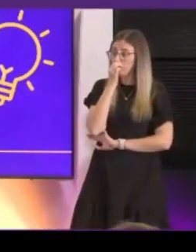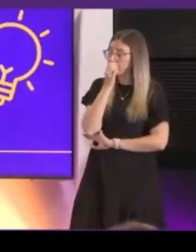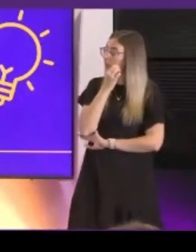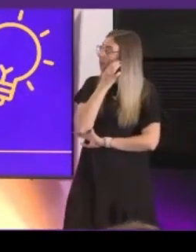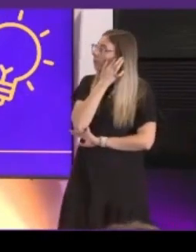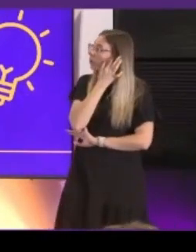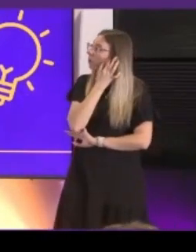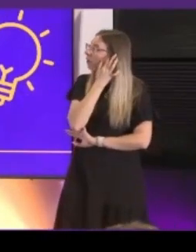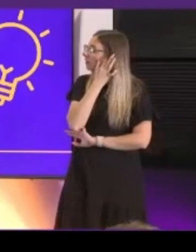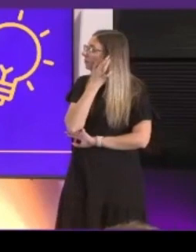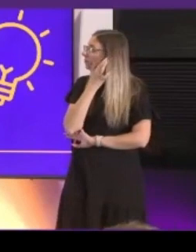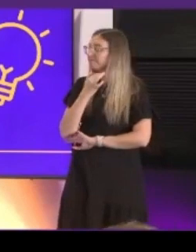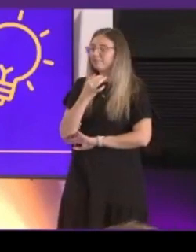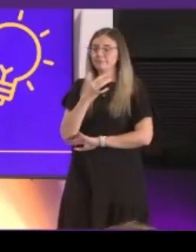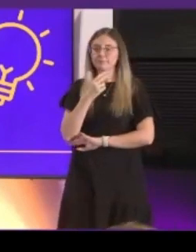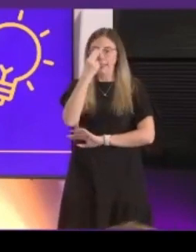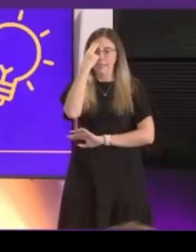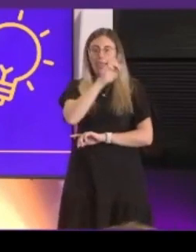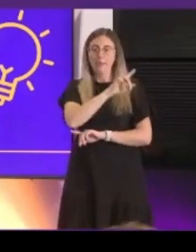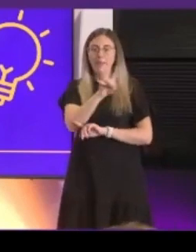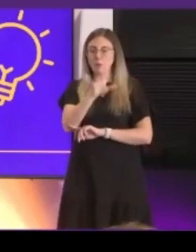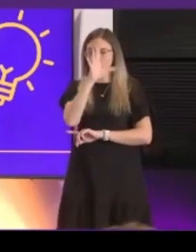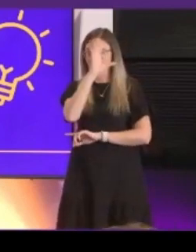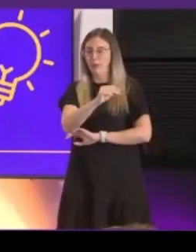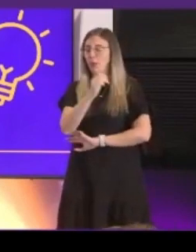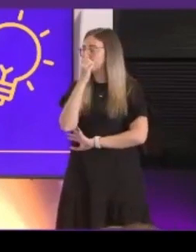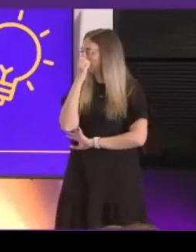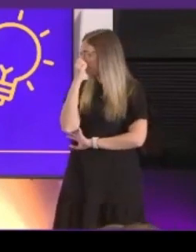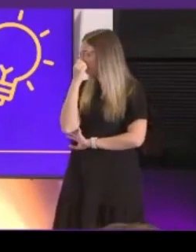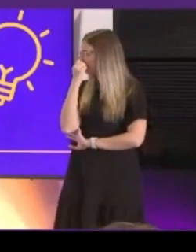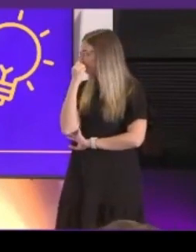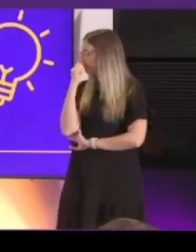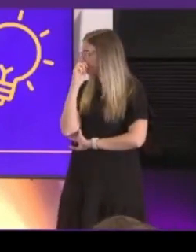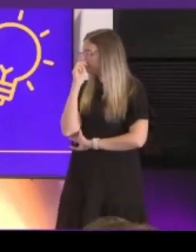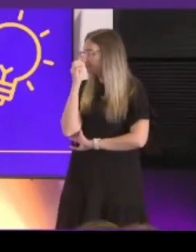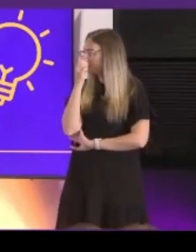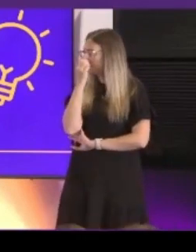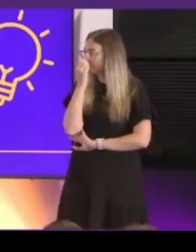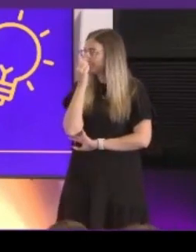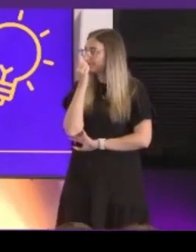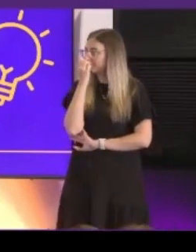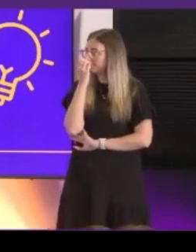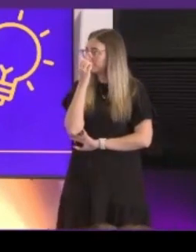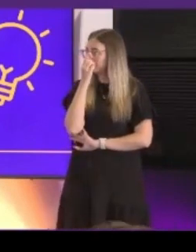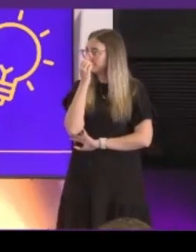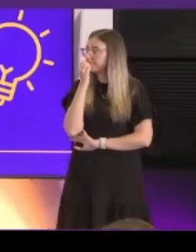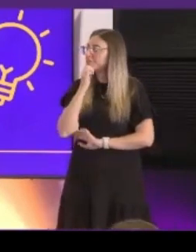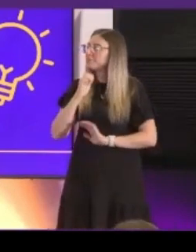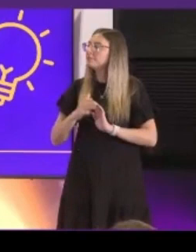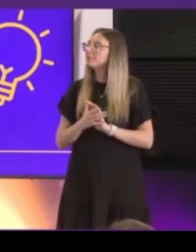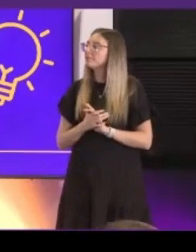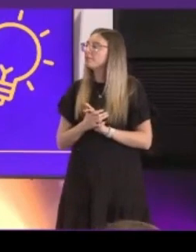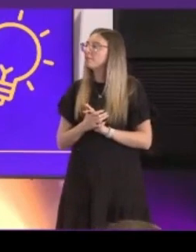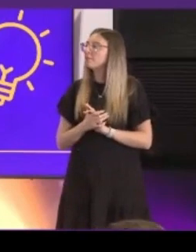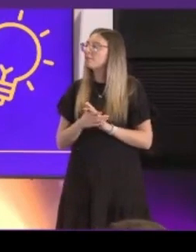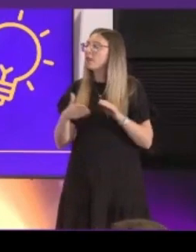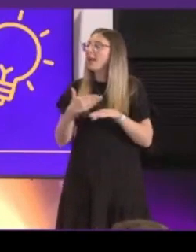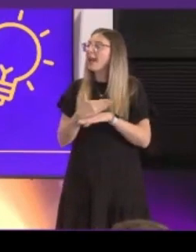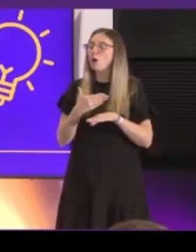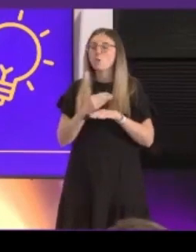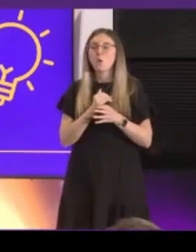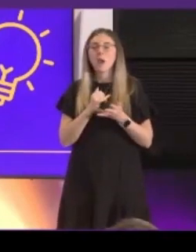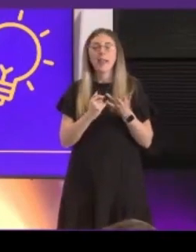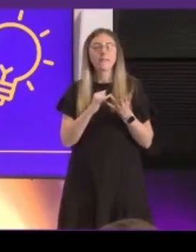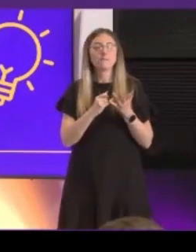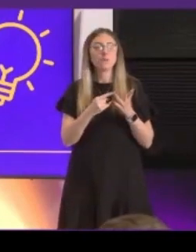I'll tell you who it was afterwards. Cool. Yeah, exactly. I wonder if I can guess. Hello, I'm Renaud. I work for Sony.